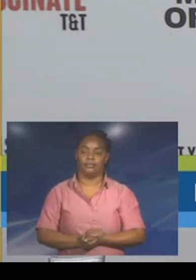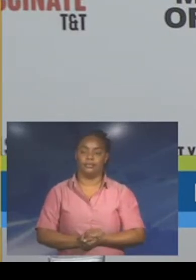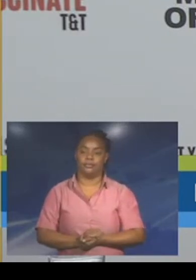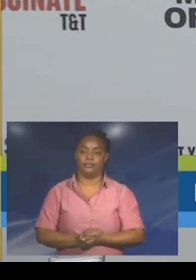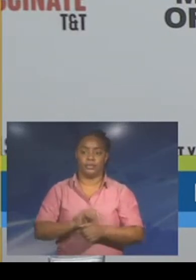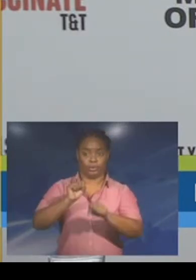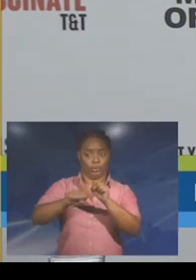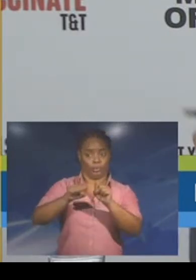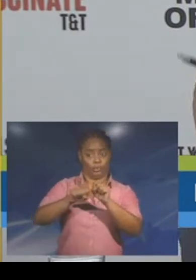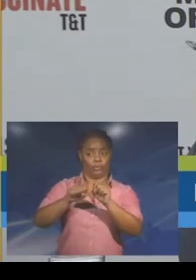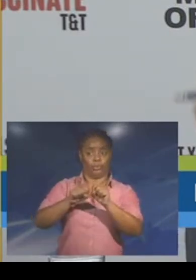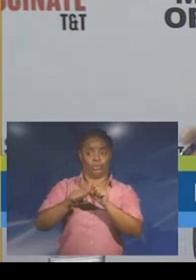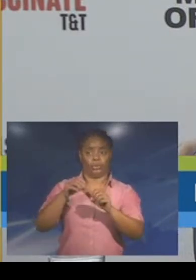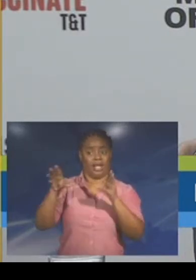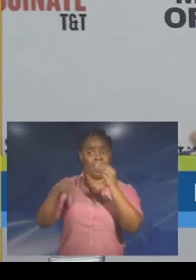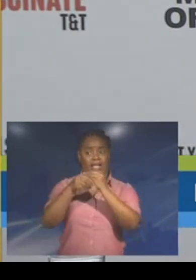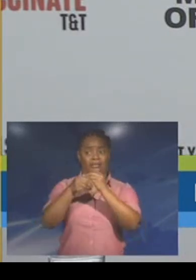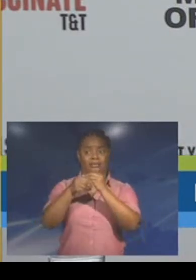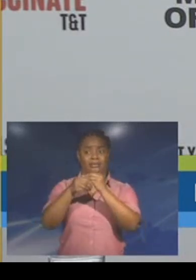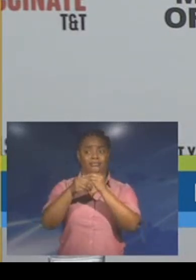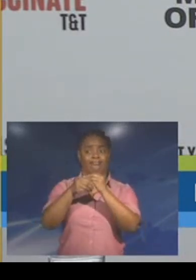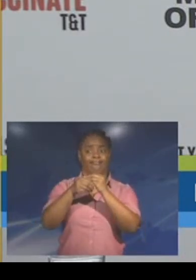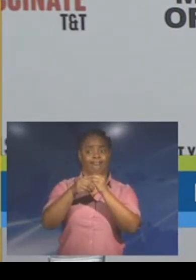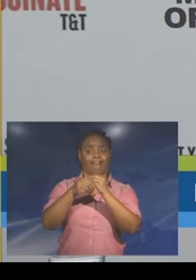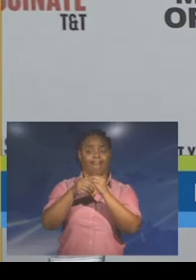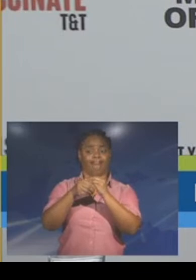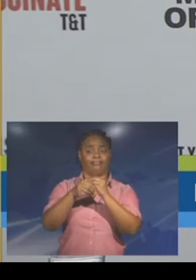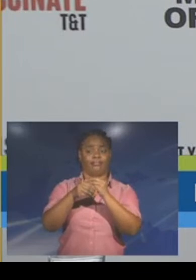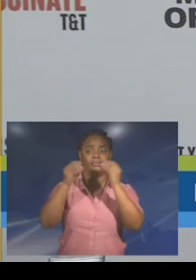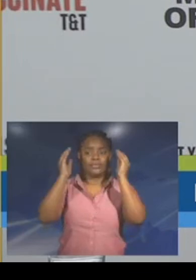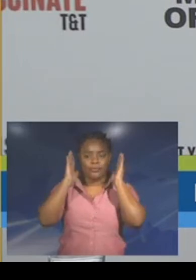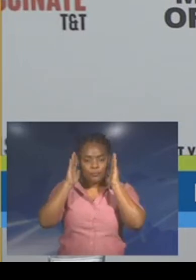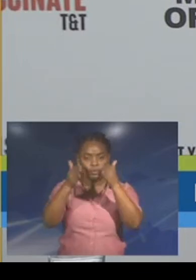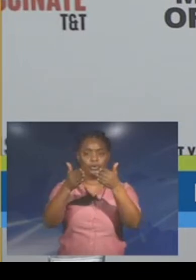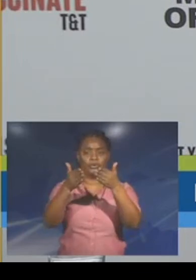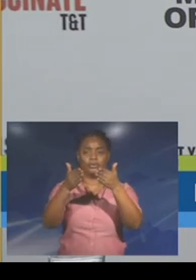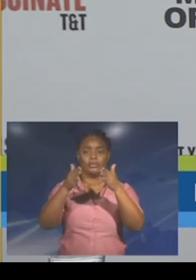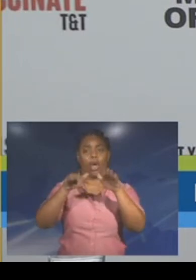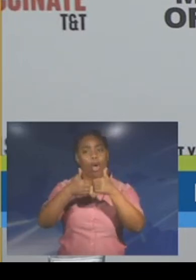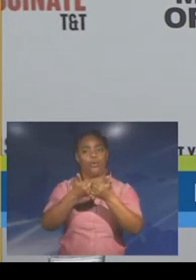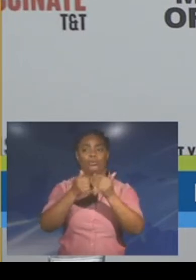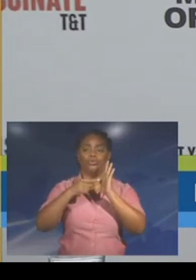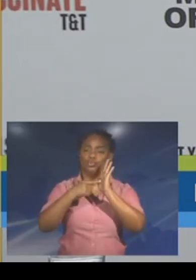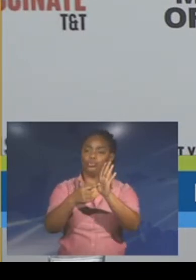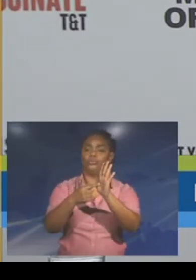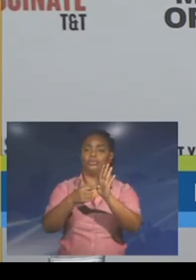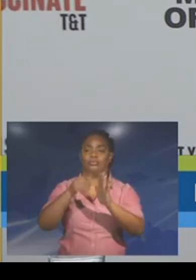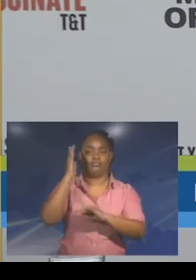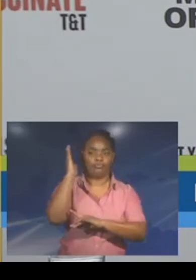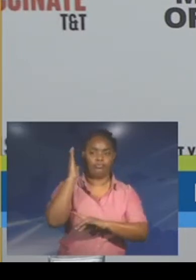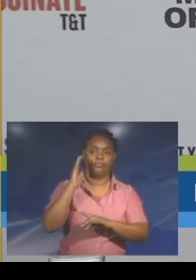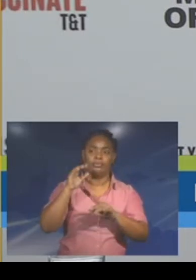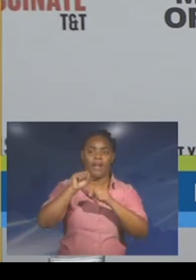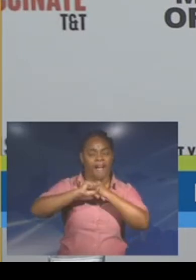a nutshell, is the framework we are presenting to the country today. The details will be fleshed